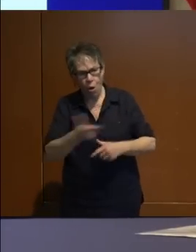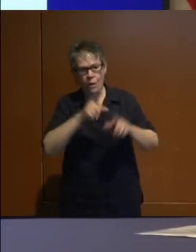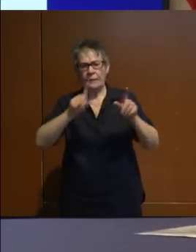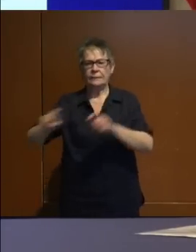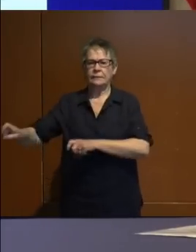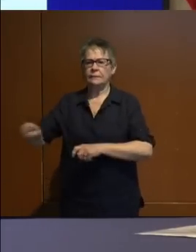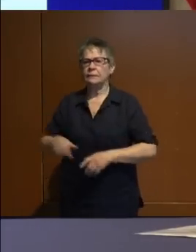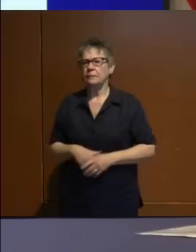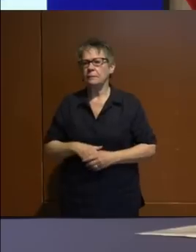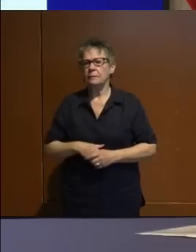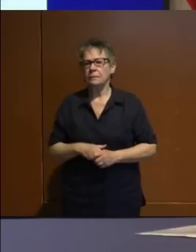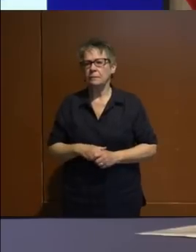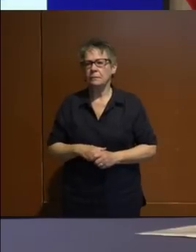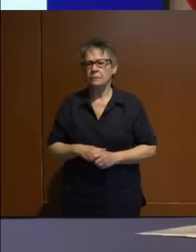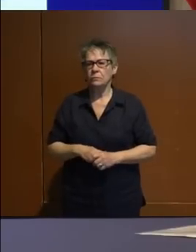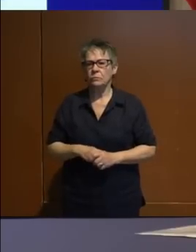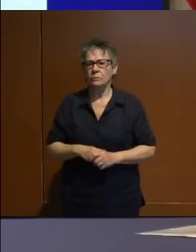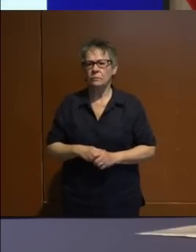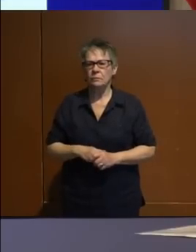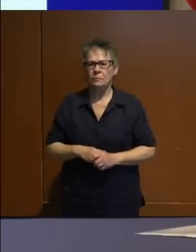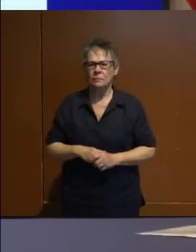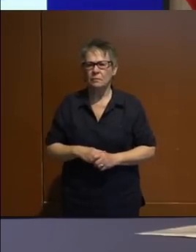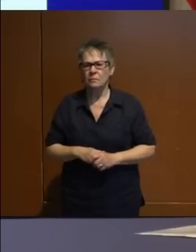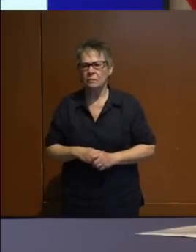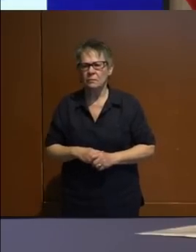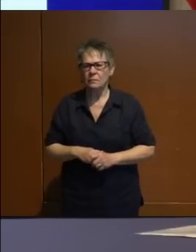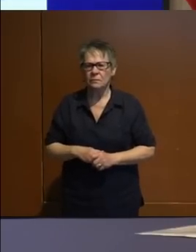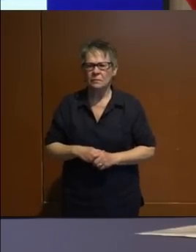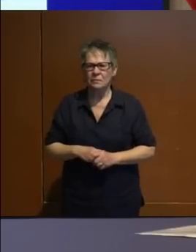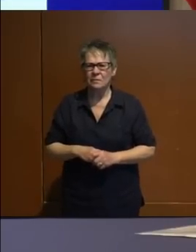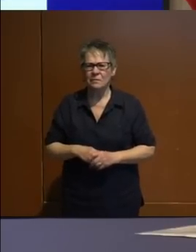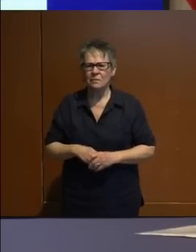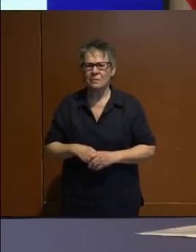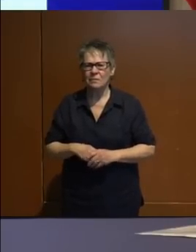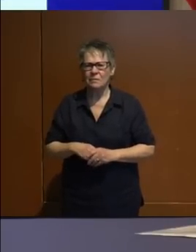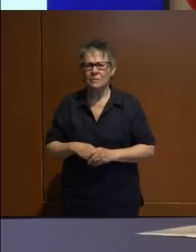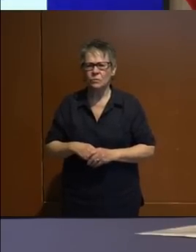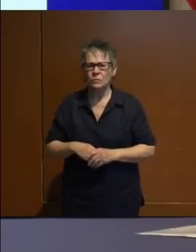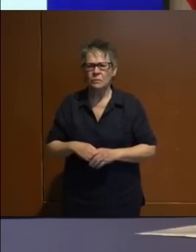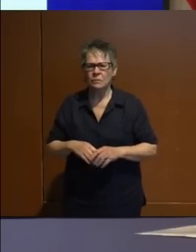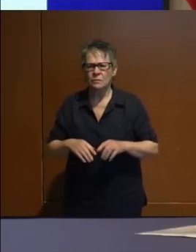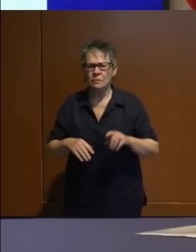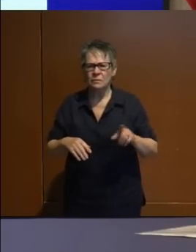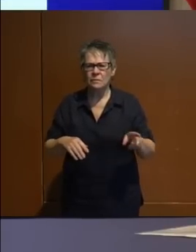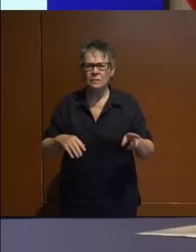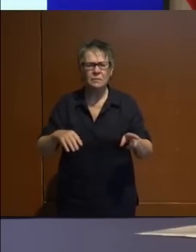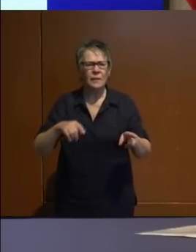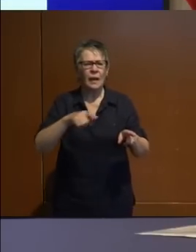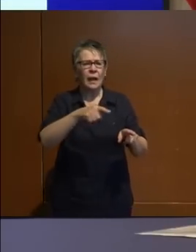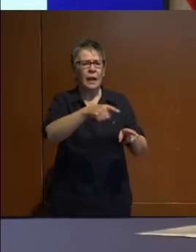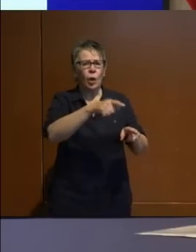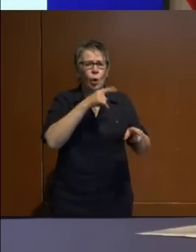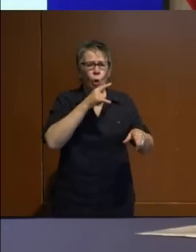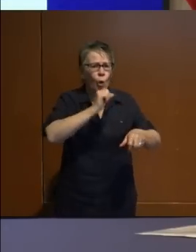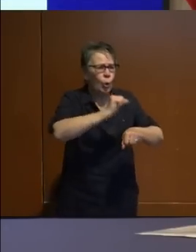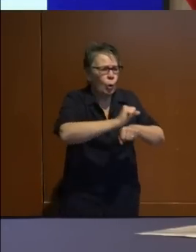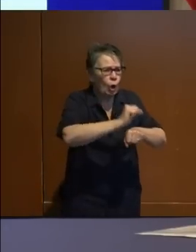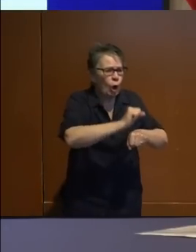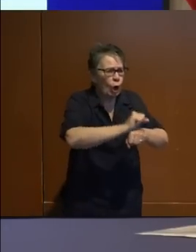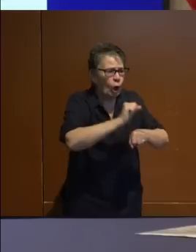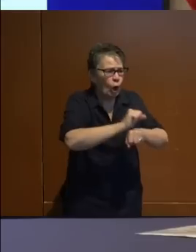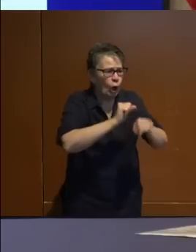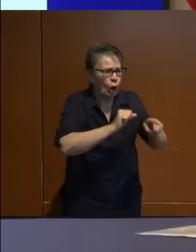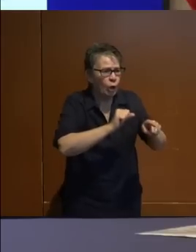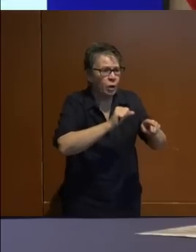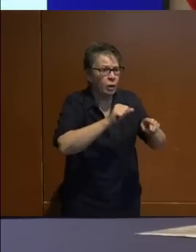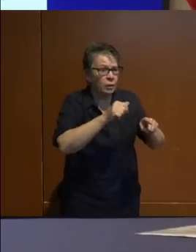call to arms, over 3,600 of them, and God willing that number goes up so that becomes a less of a